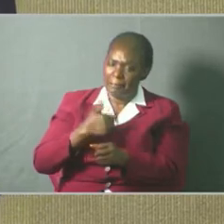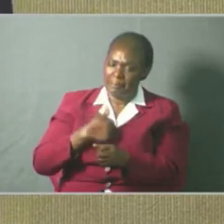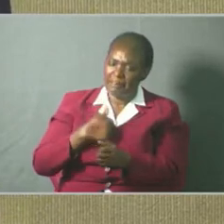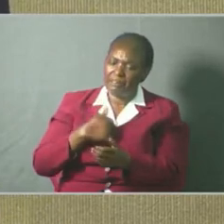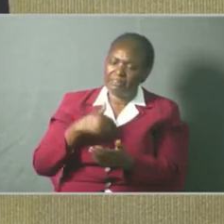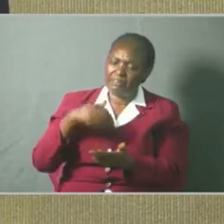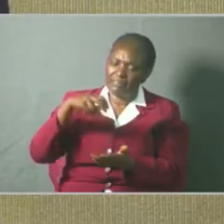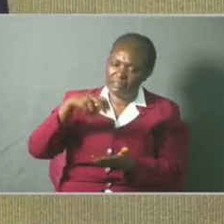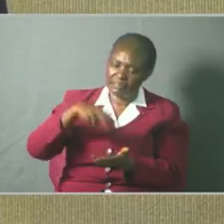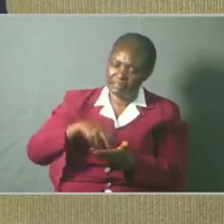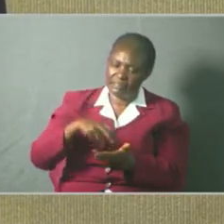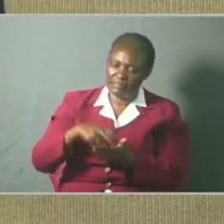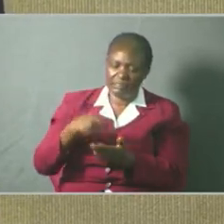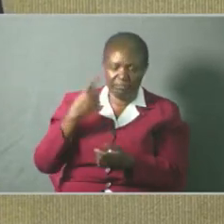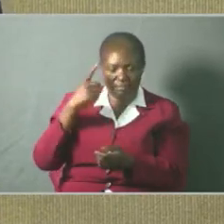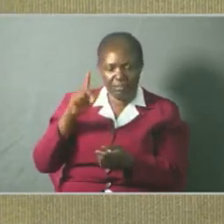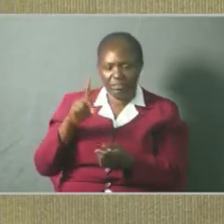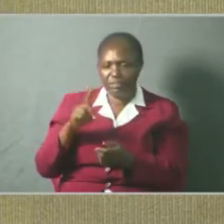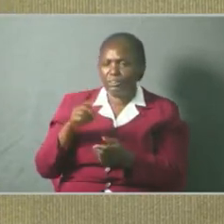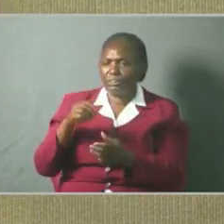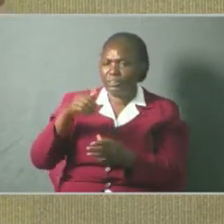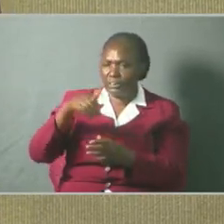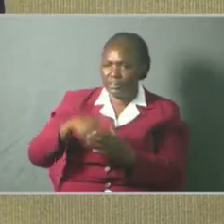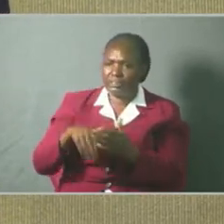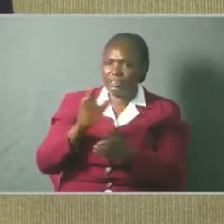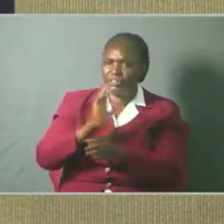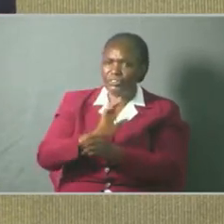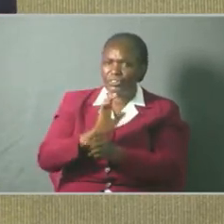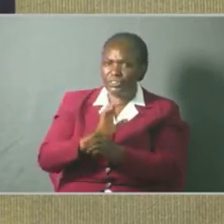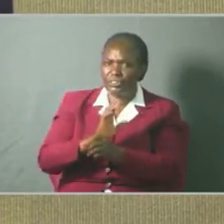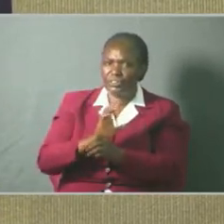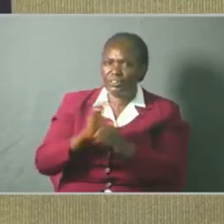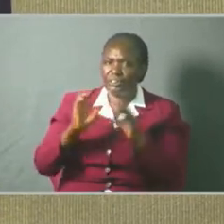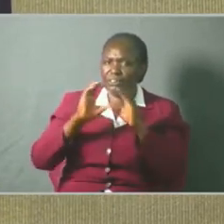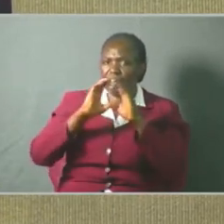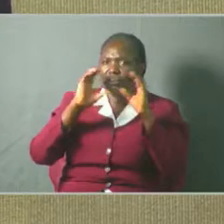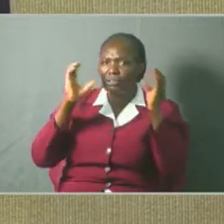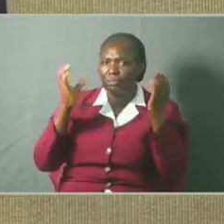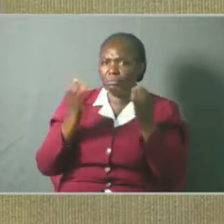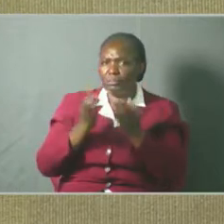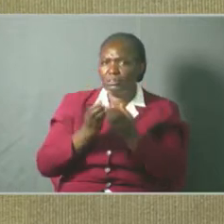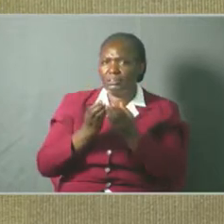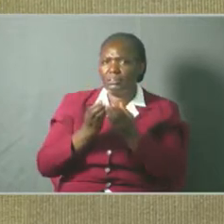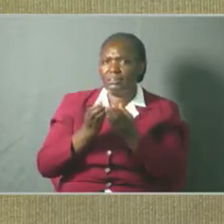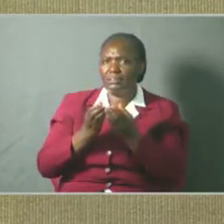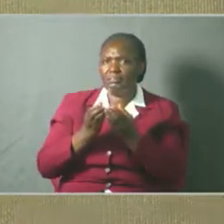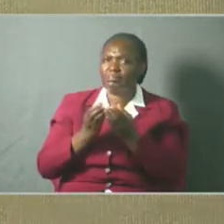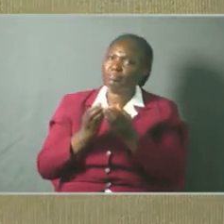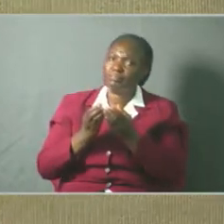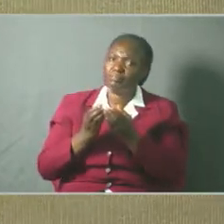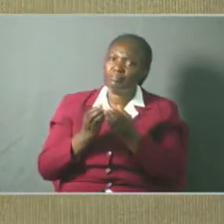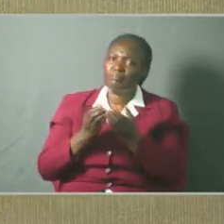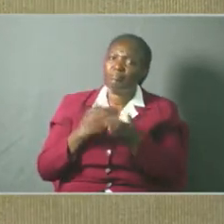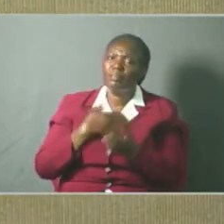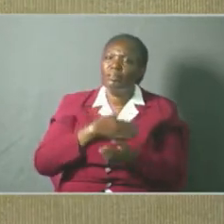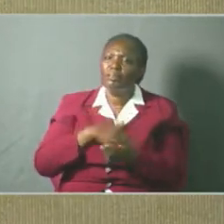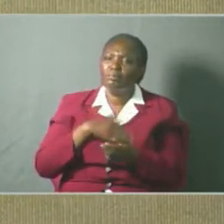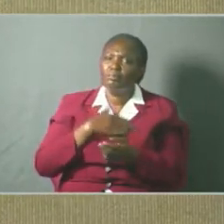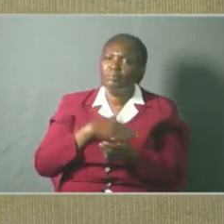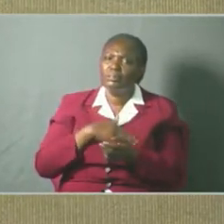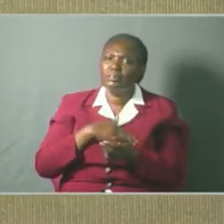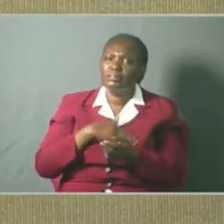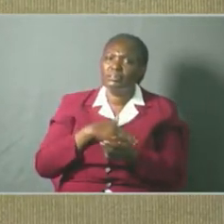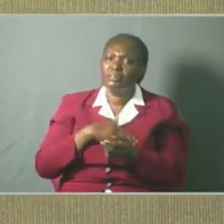I want to say that if any of us has a prayer request, if any of us needs to be ministered to, please reach out to